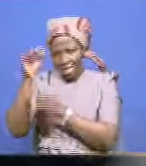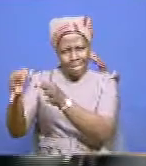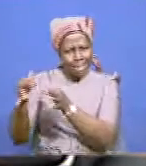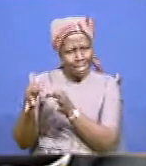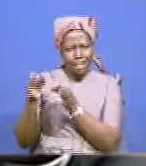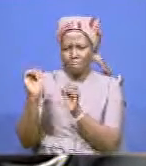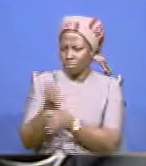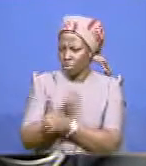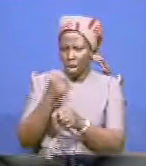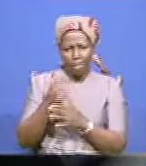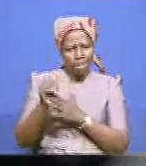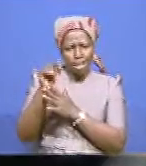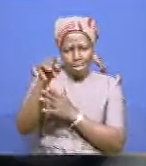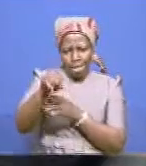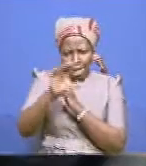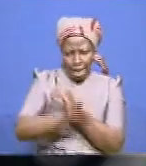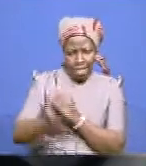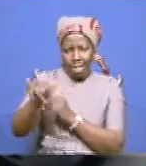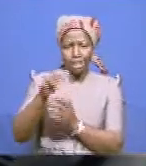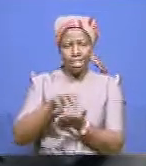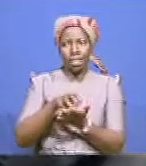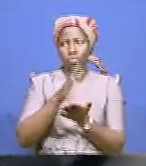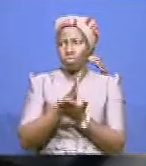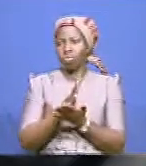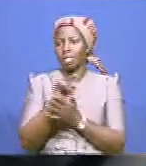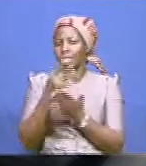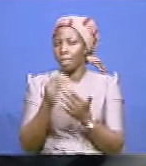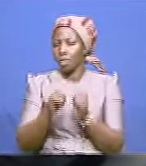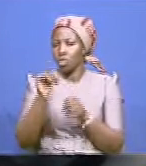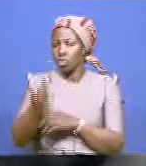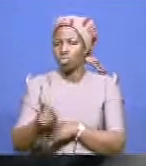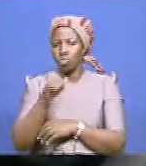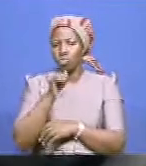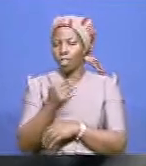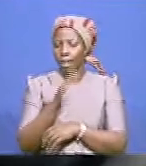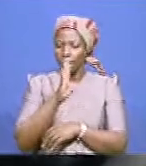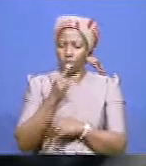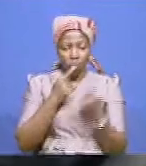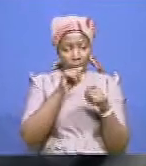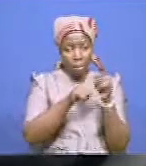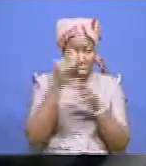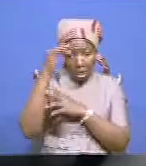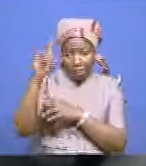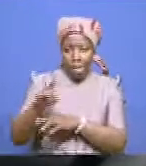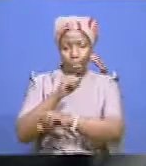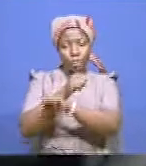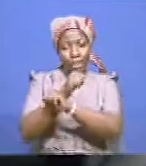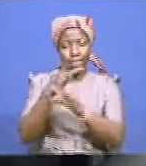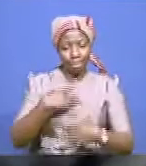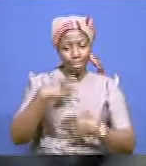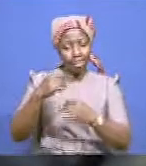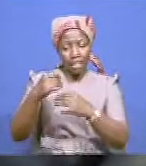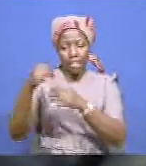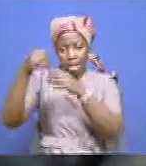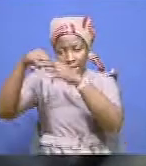into that state. It's an absurd thing that we should not be talking about, because we must protect the interest of devolution,